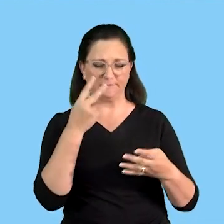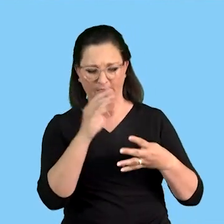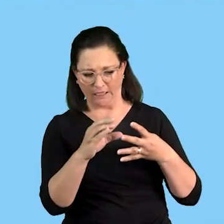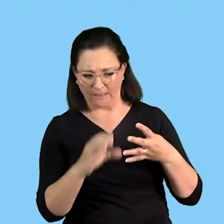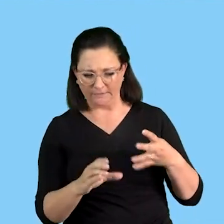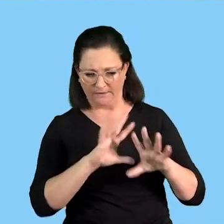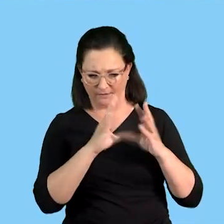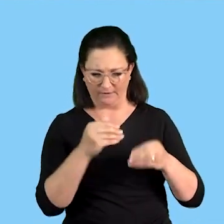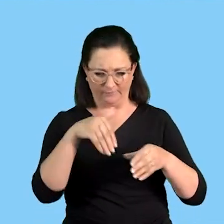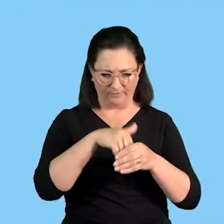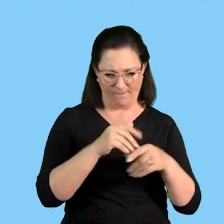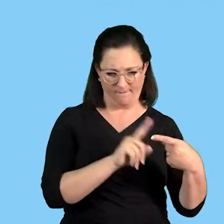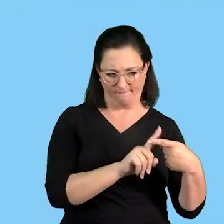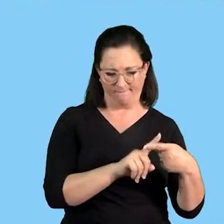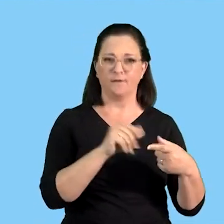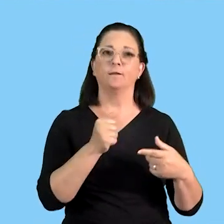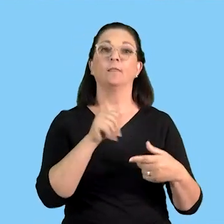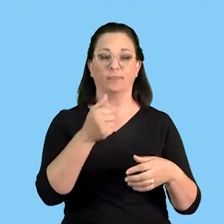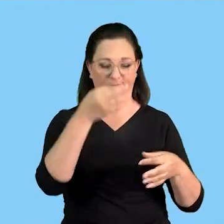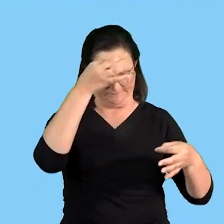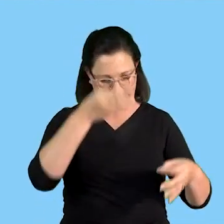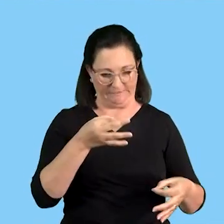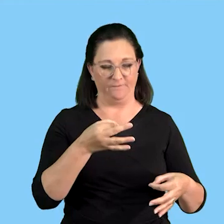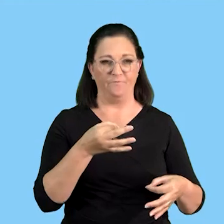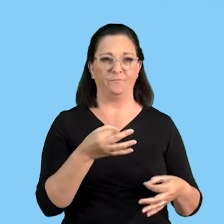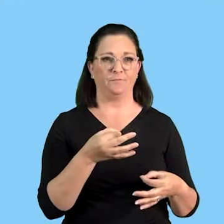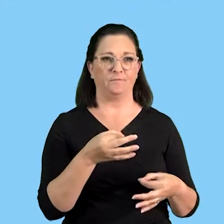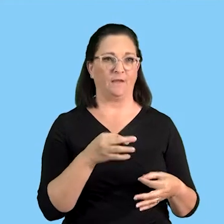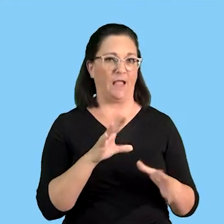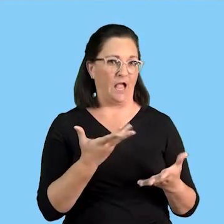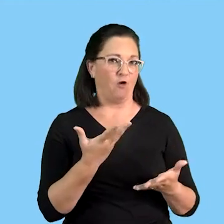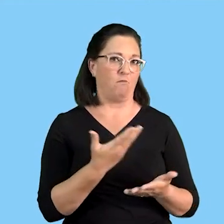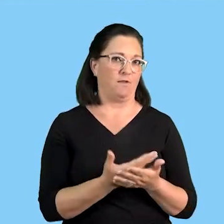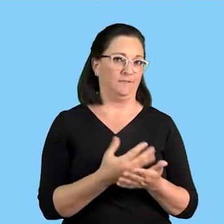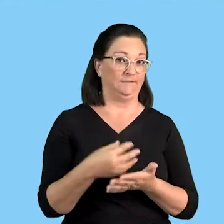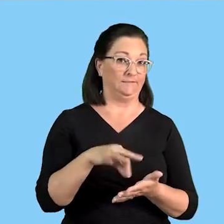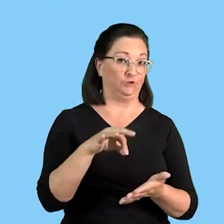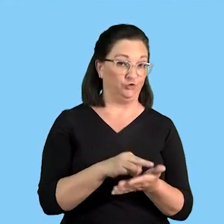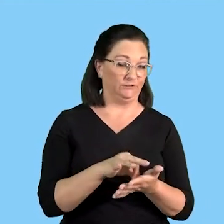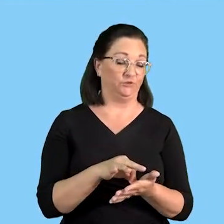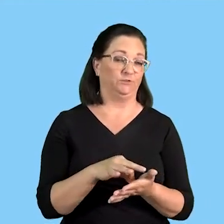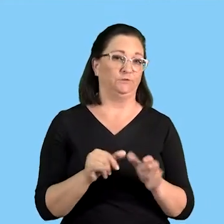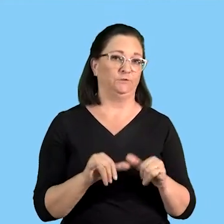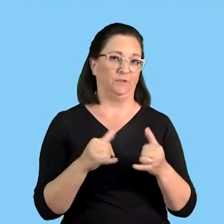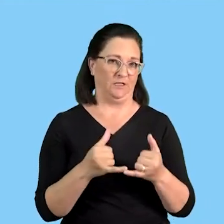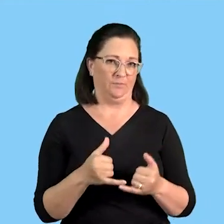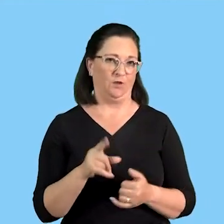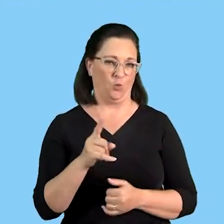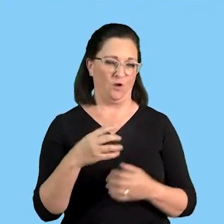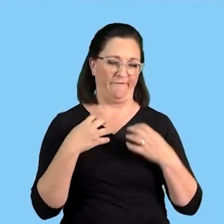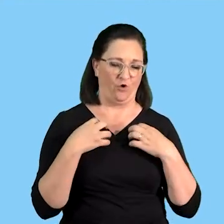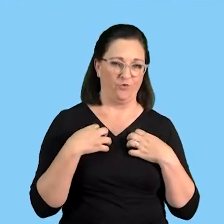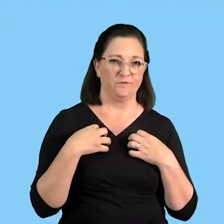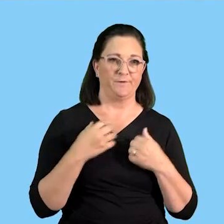the characteristics, look into the advantages before you decide to register and have a particular